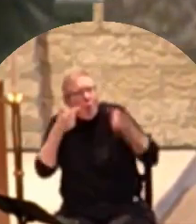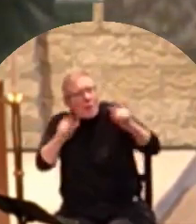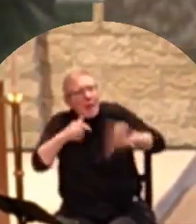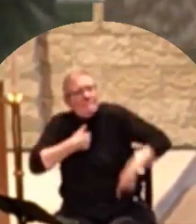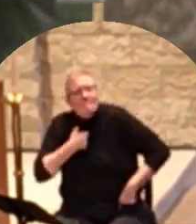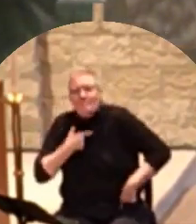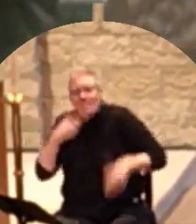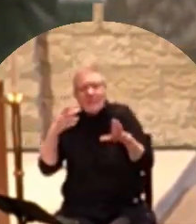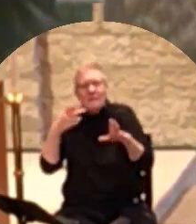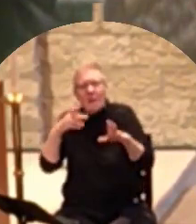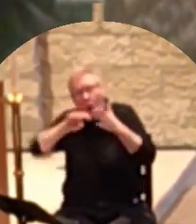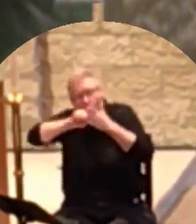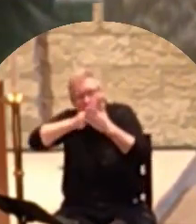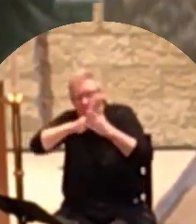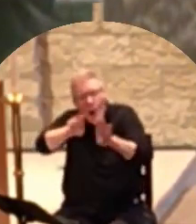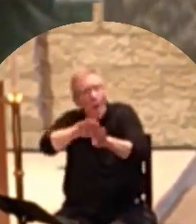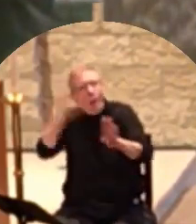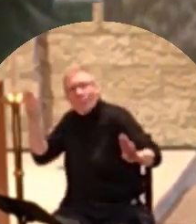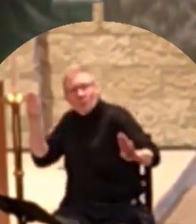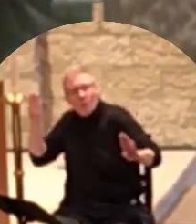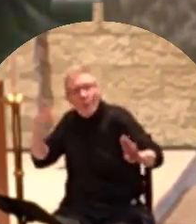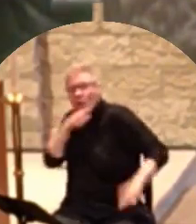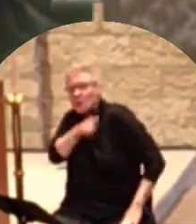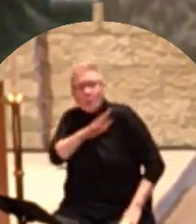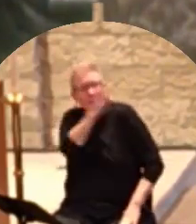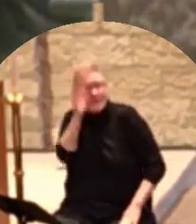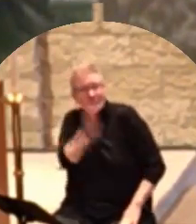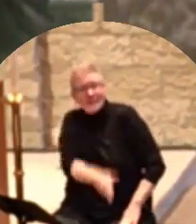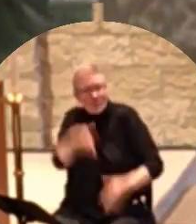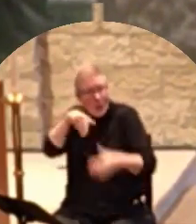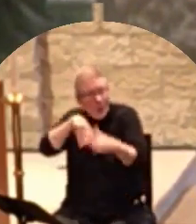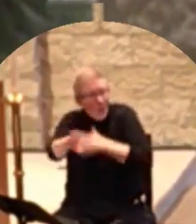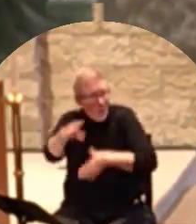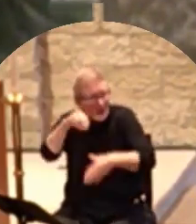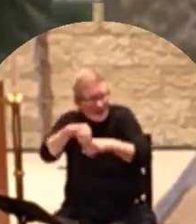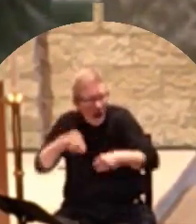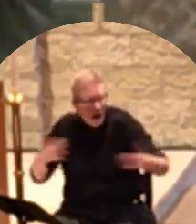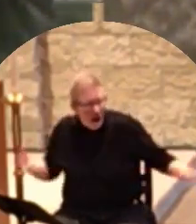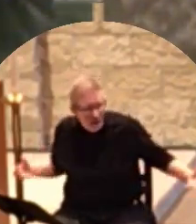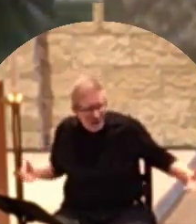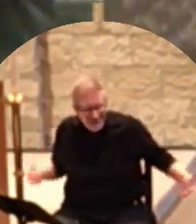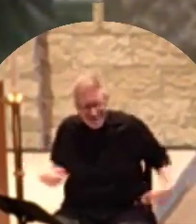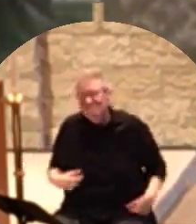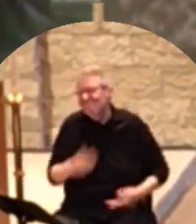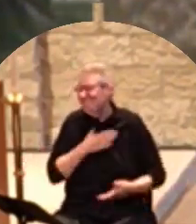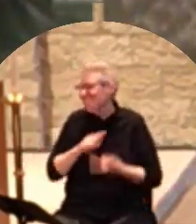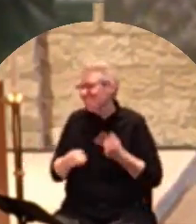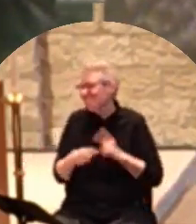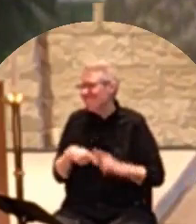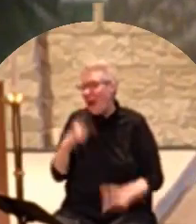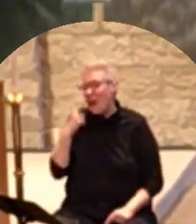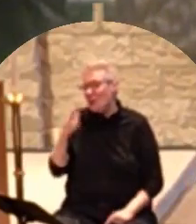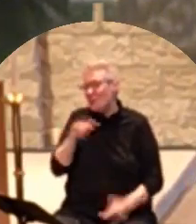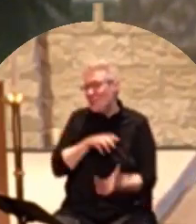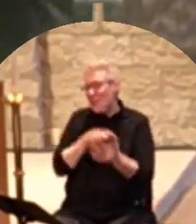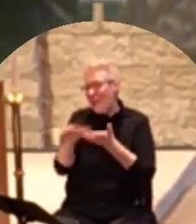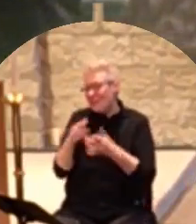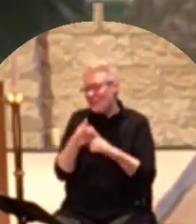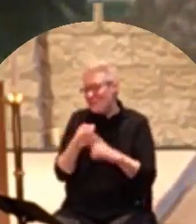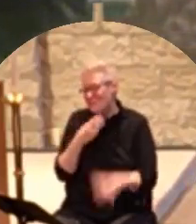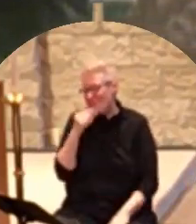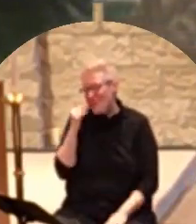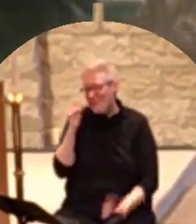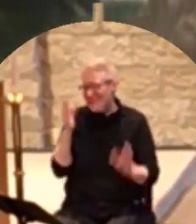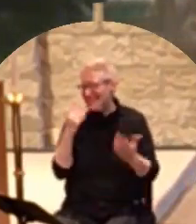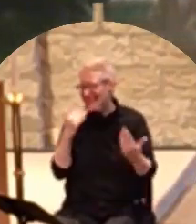never get in there." So, my friends, I hear you laughing from home. Thank you very much. There's a few things I'd like to chat with